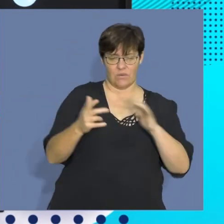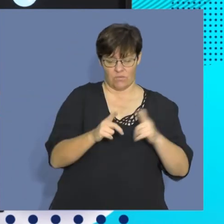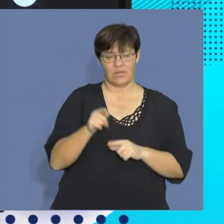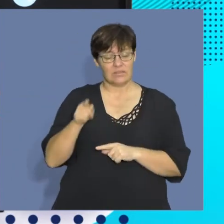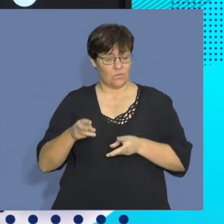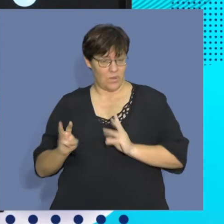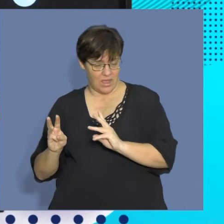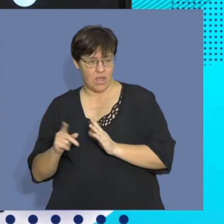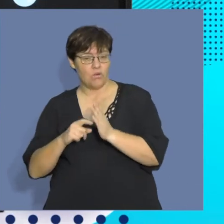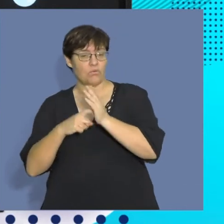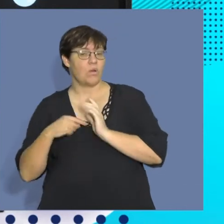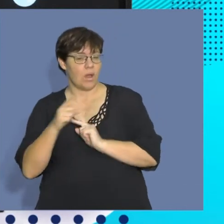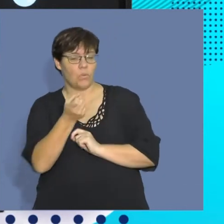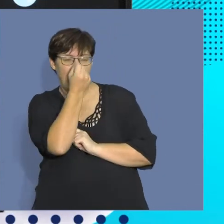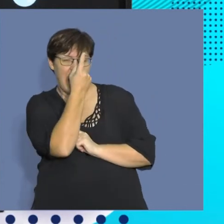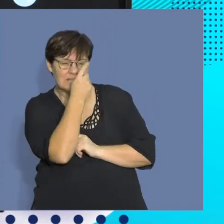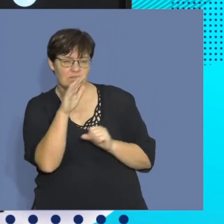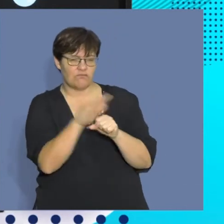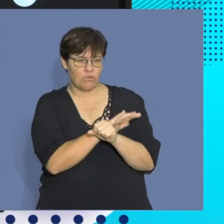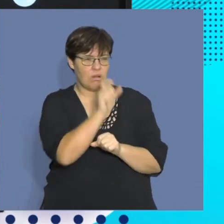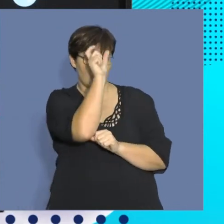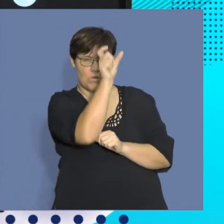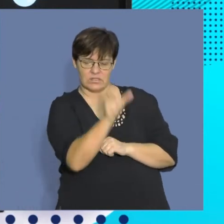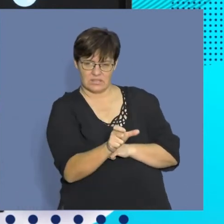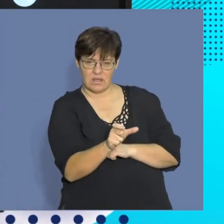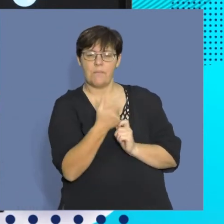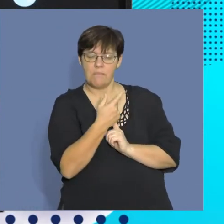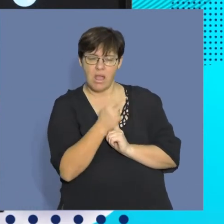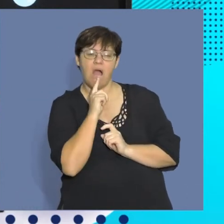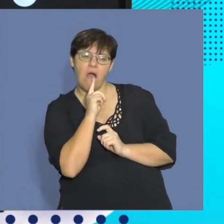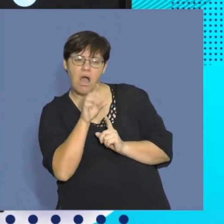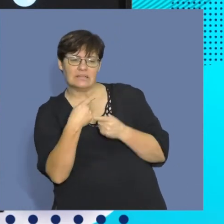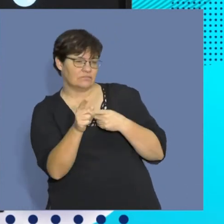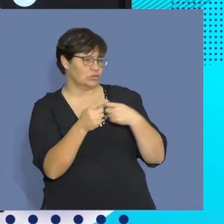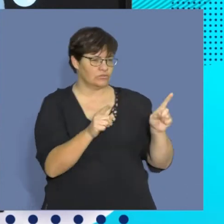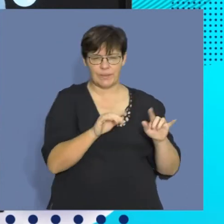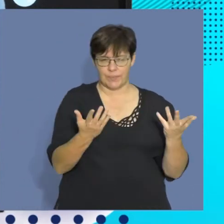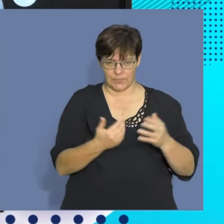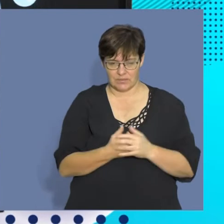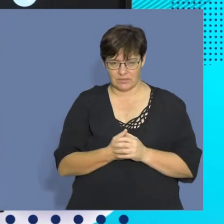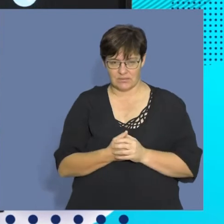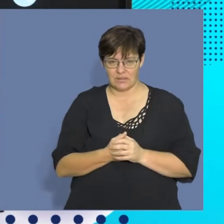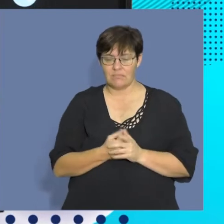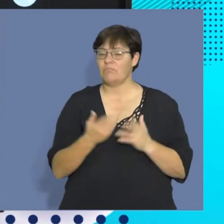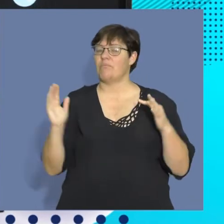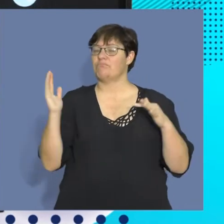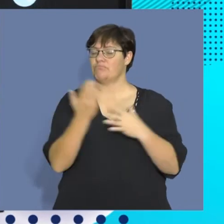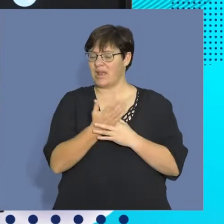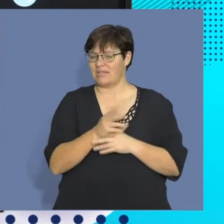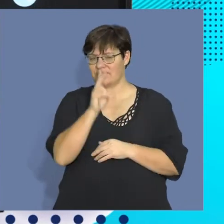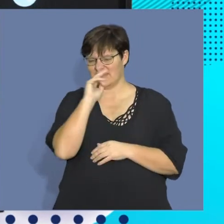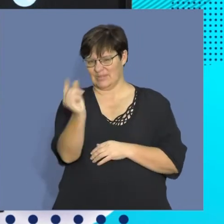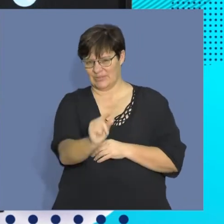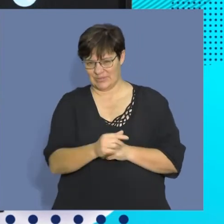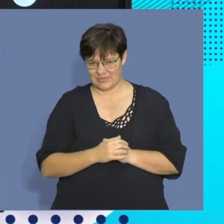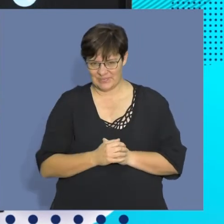assessed. This is one way, and it requires a thorough understanding of the terms and being able to differentiate between these. So let's have a little